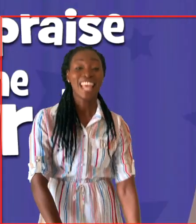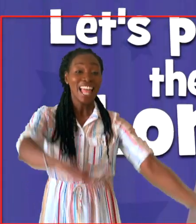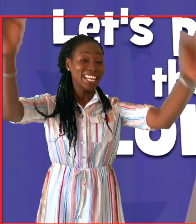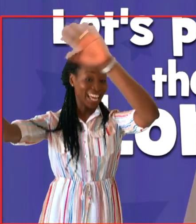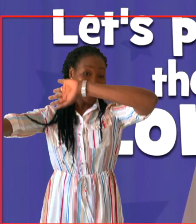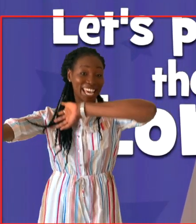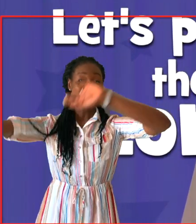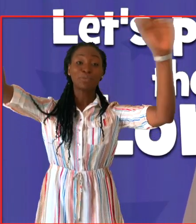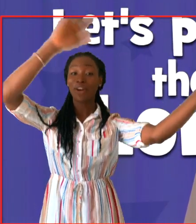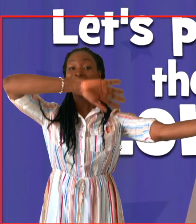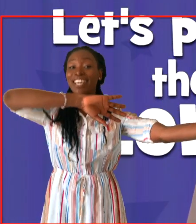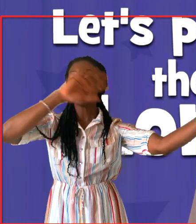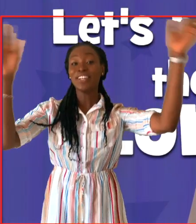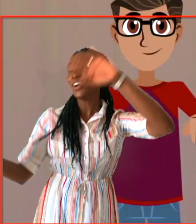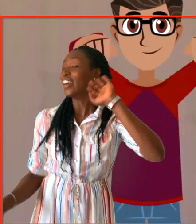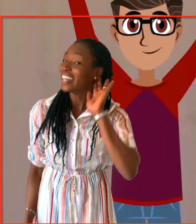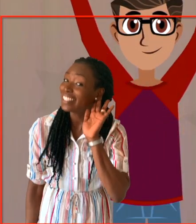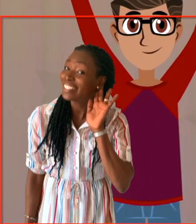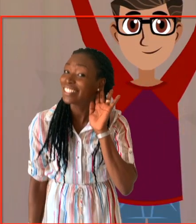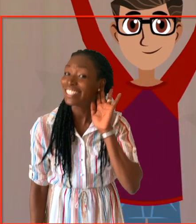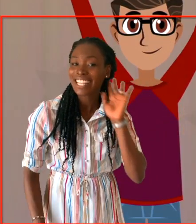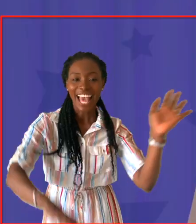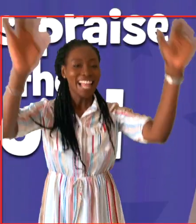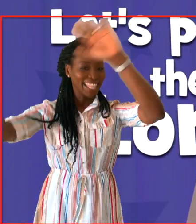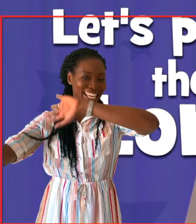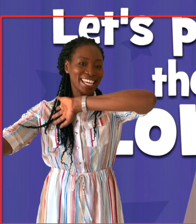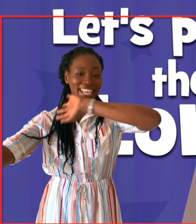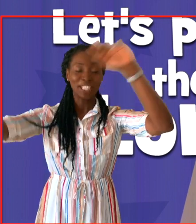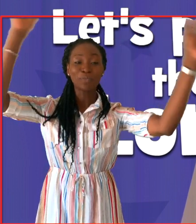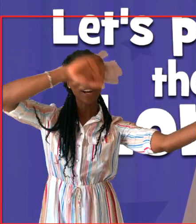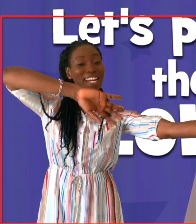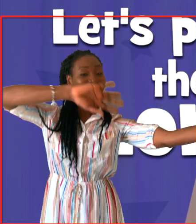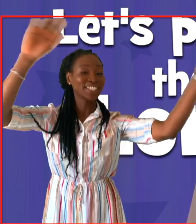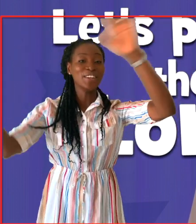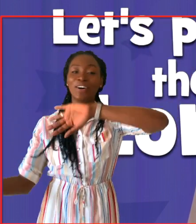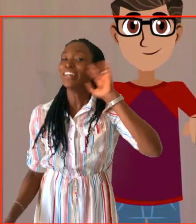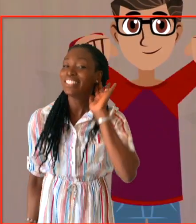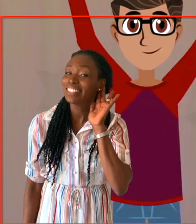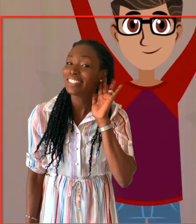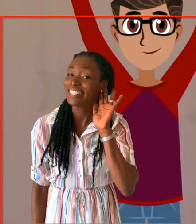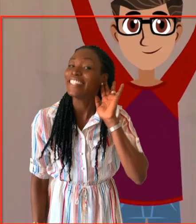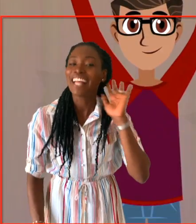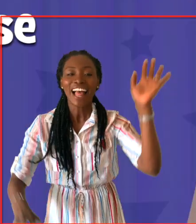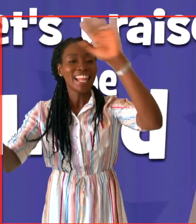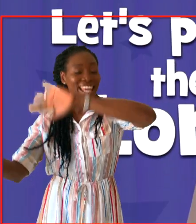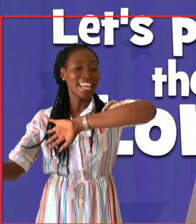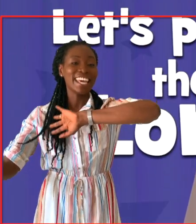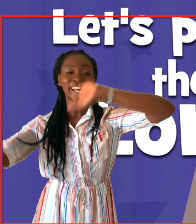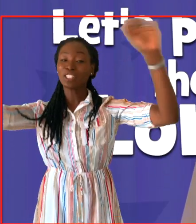Lord. Let's praise the Lord. Hallelujah. Let's praise the Lord.